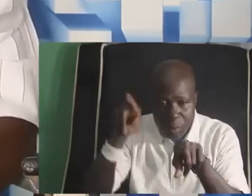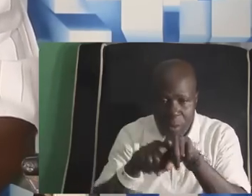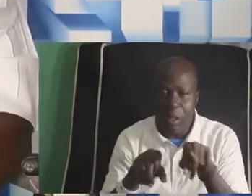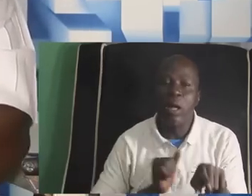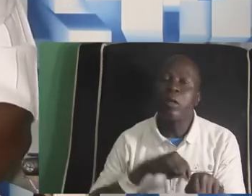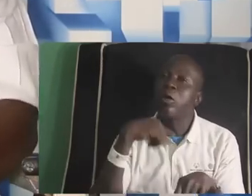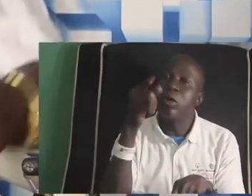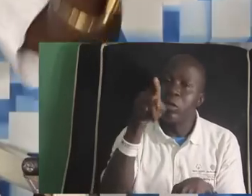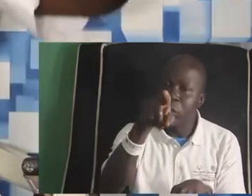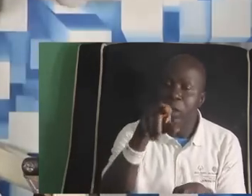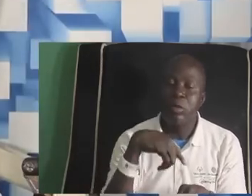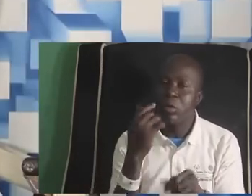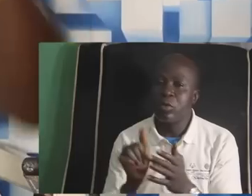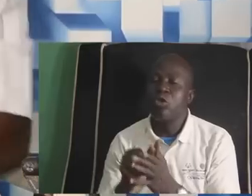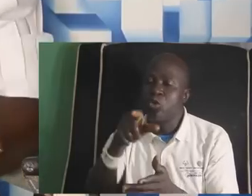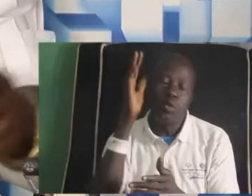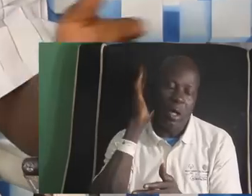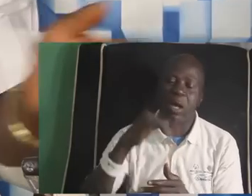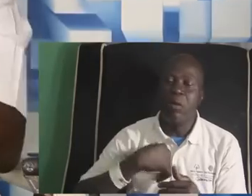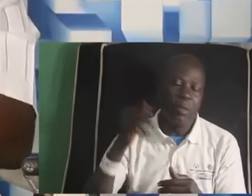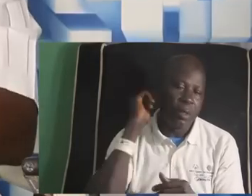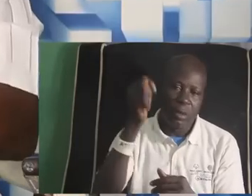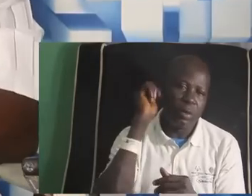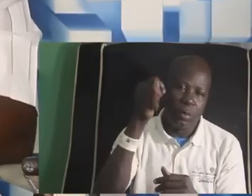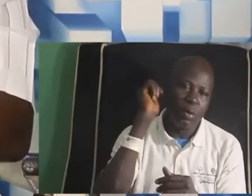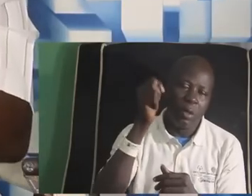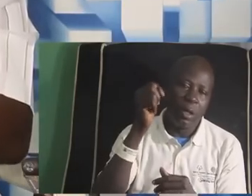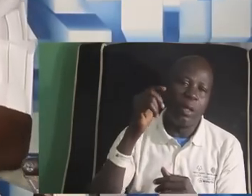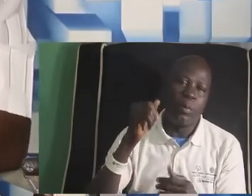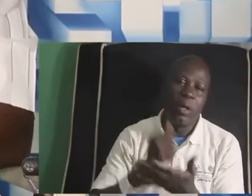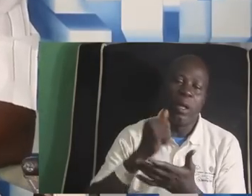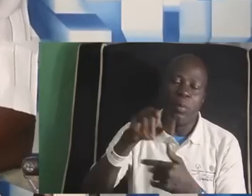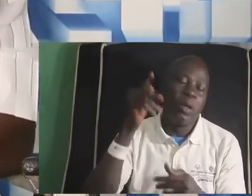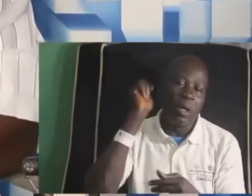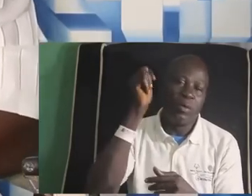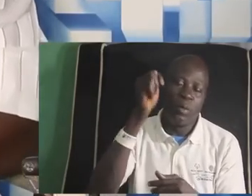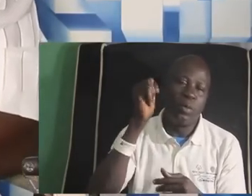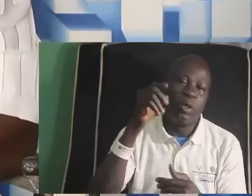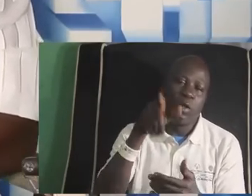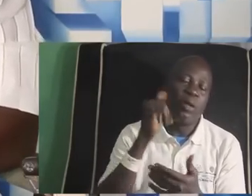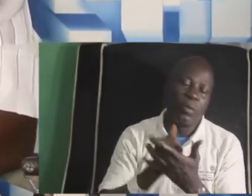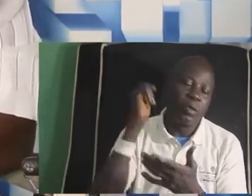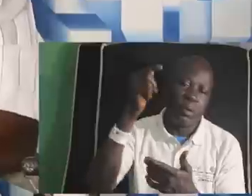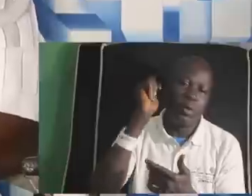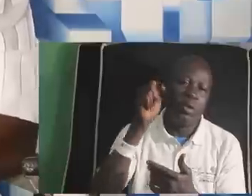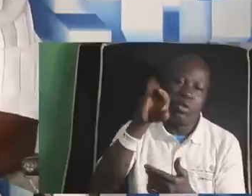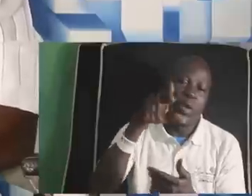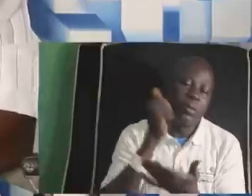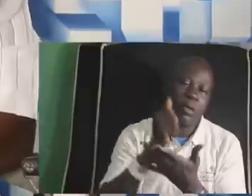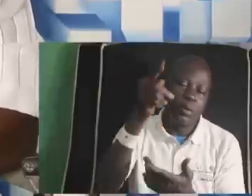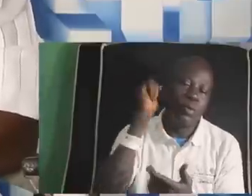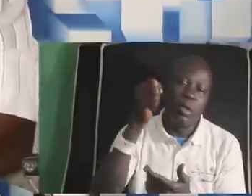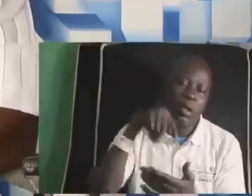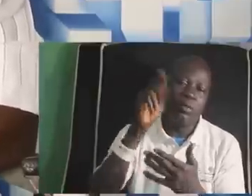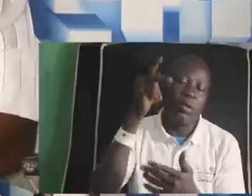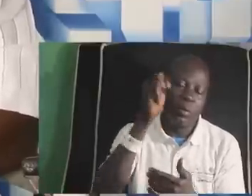ba soro brother you are the one I am talking o ma ni testimony amen wa leri amen wa leri amen wa leri amen